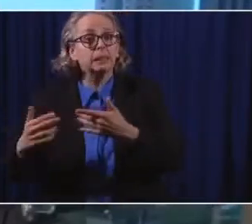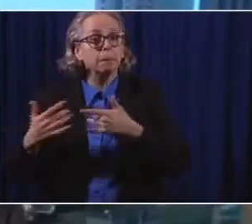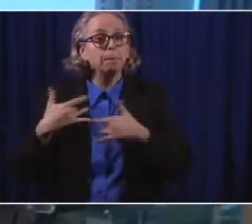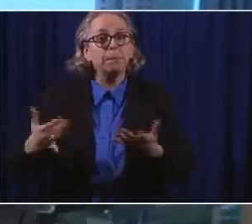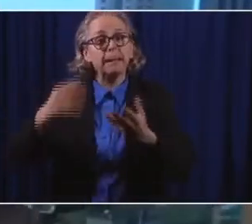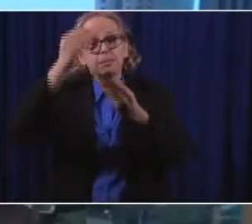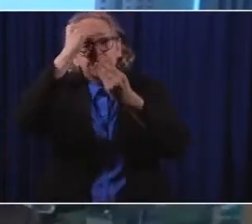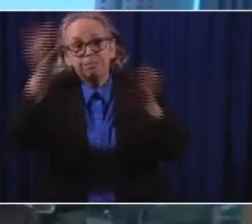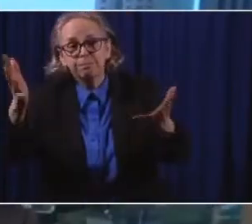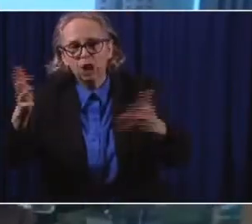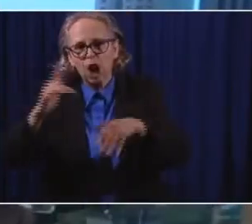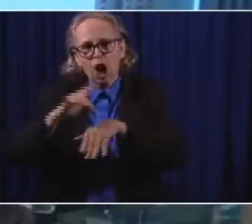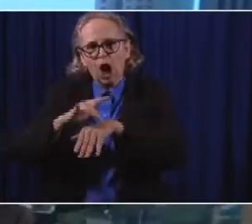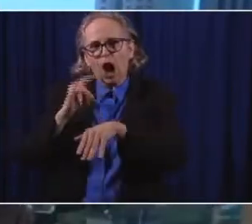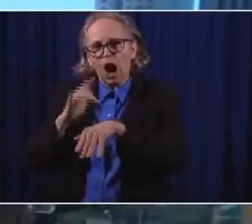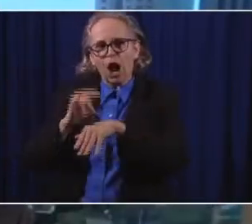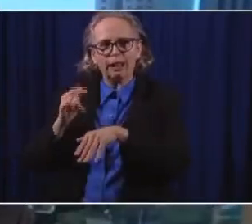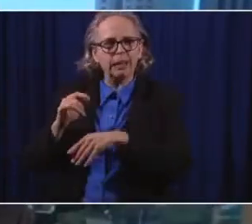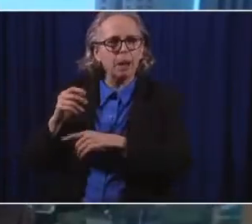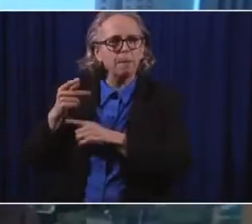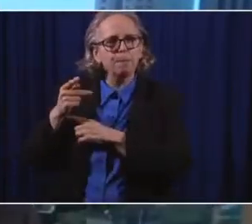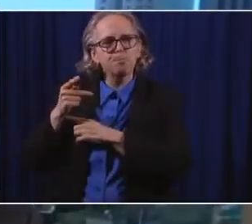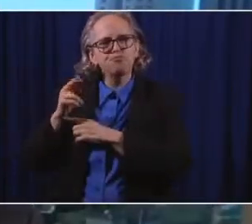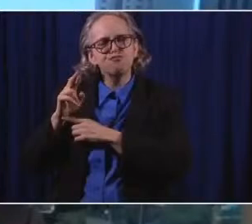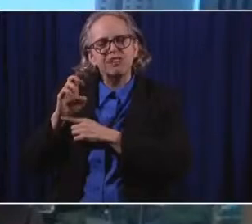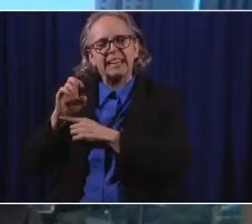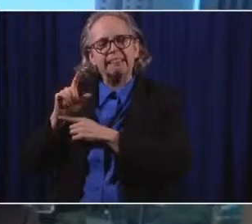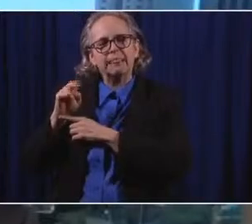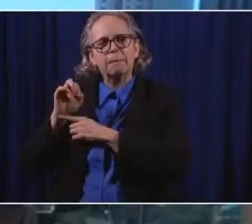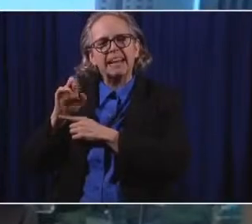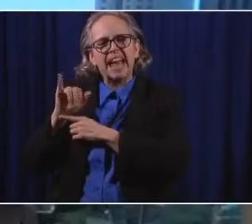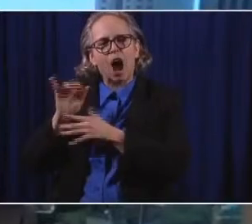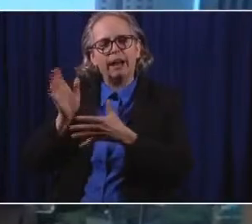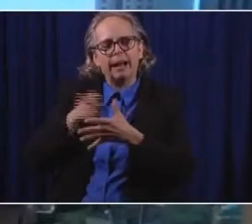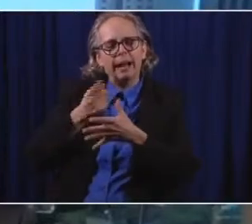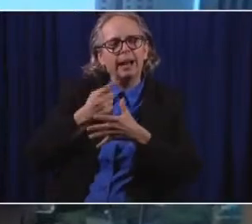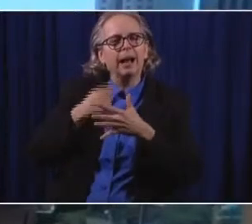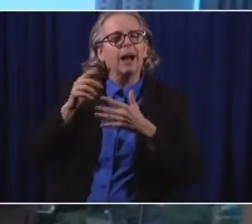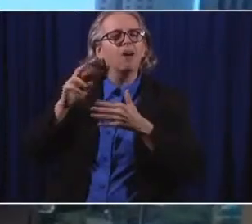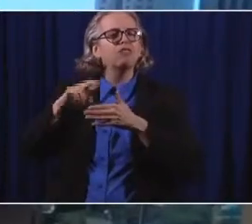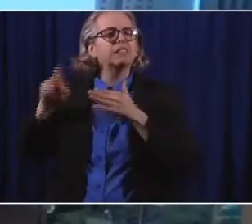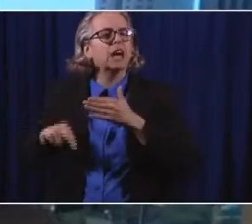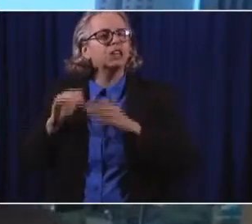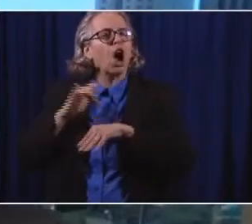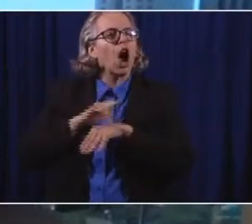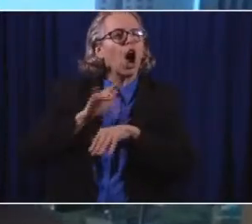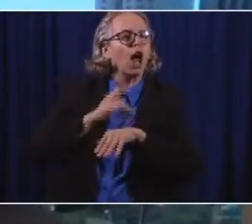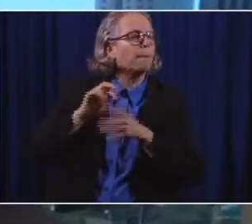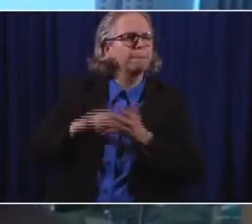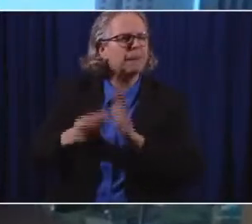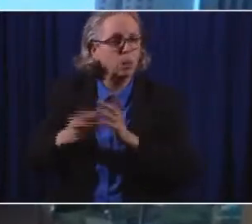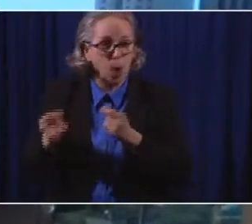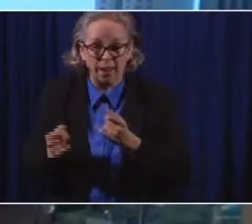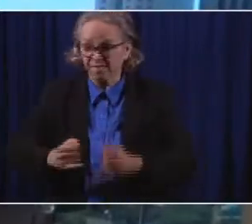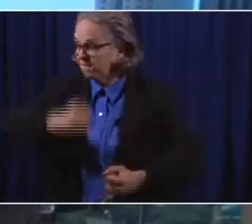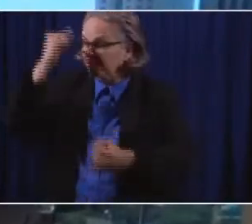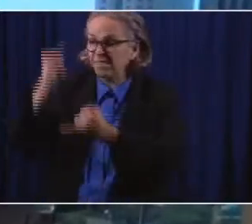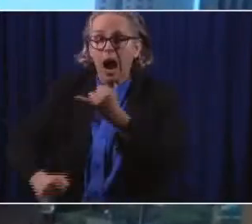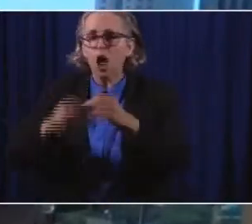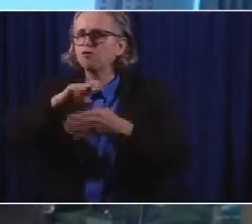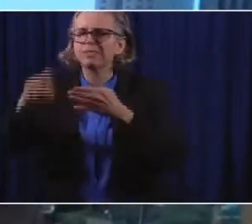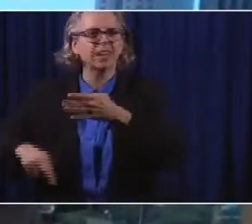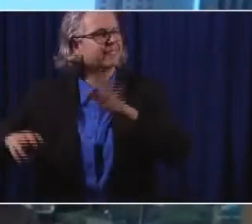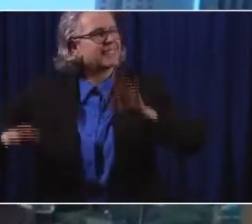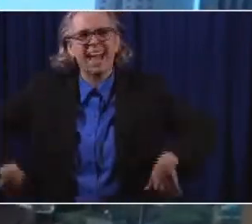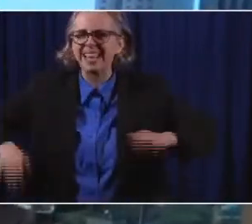and every in-person election day vote that's come in so far, but it's never the final story because Ohio boards of elections have 10 days to receive ballots as